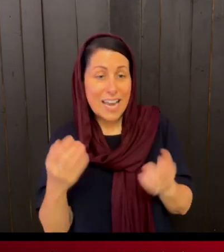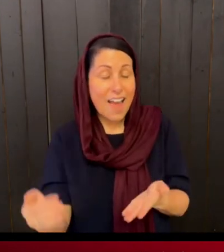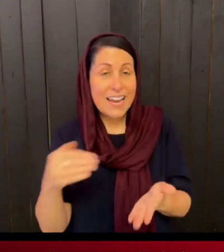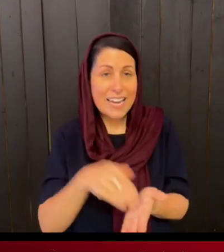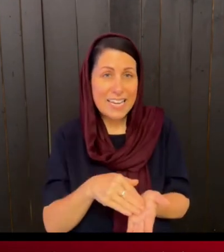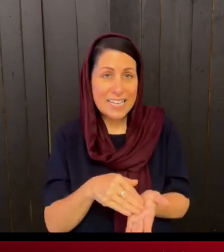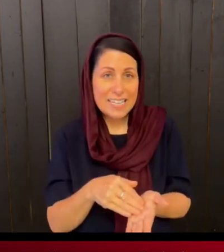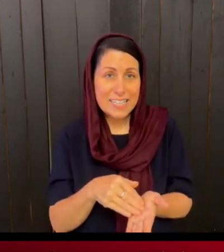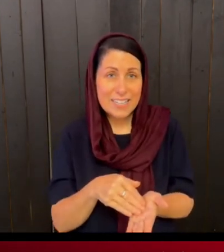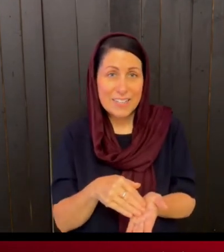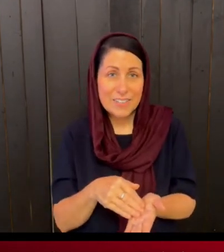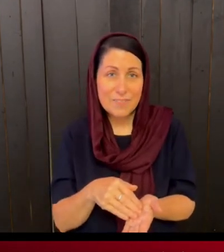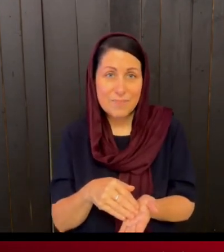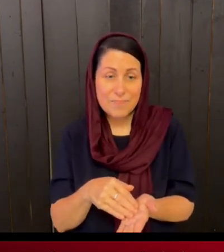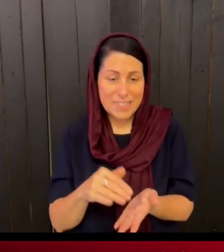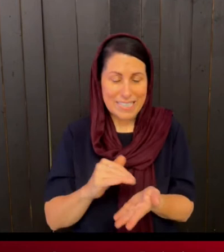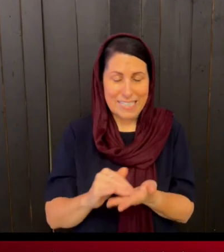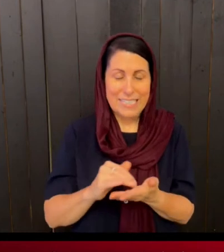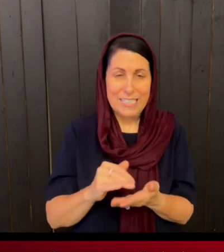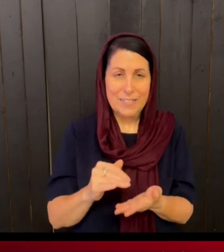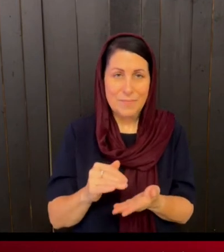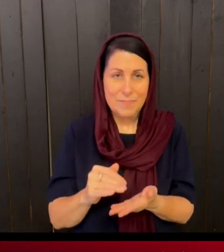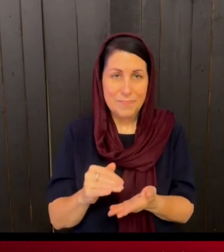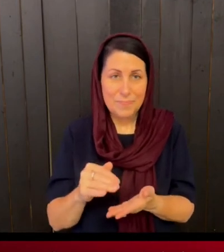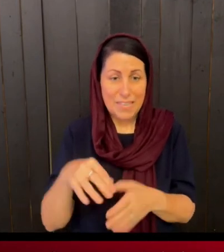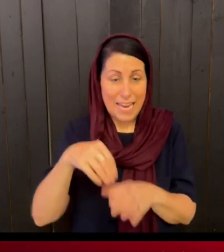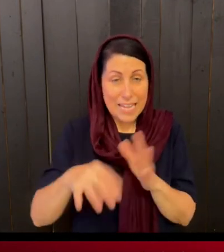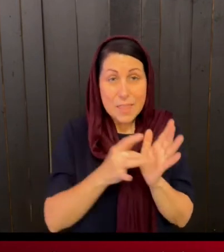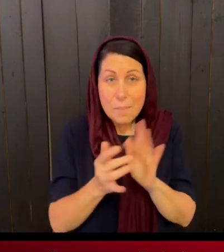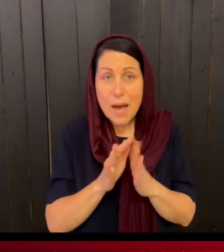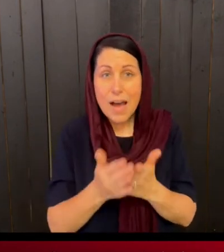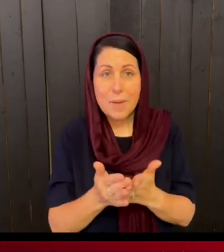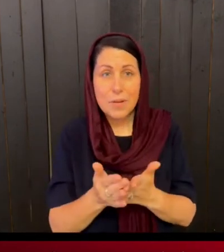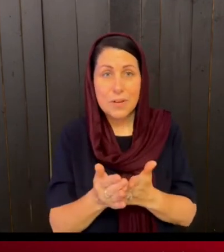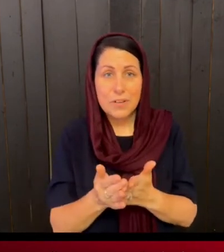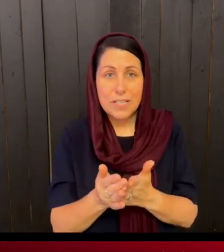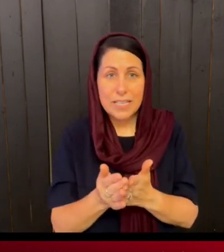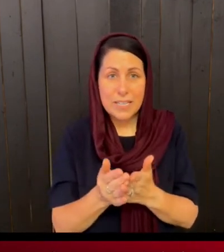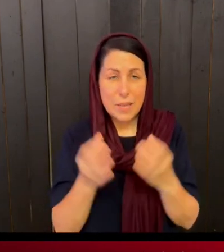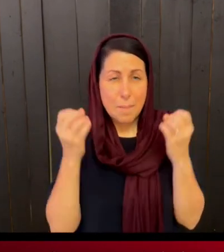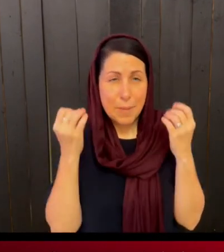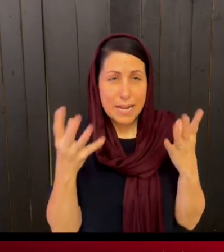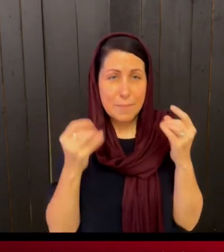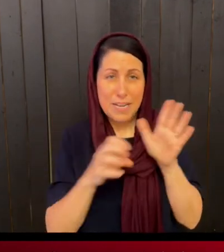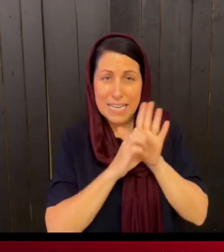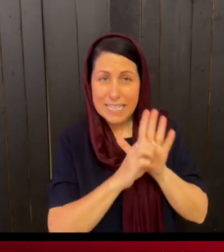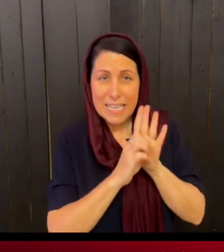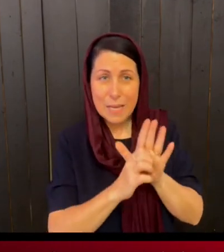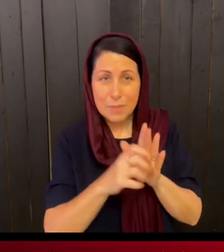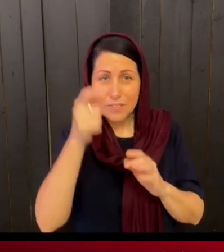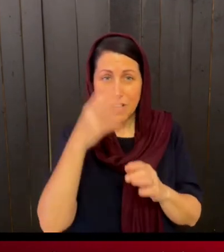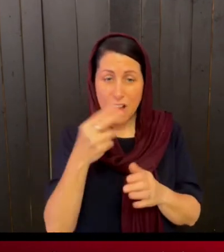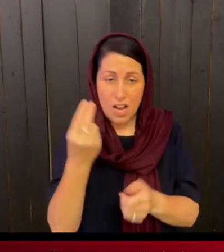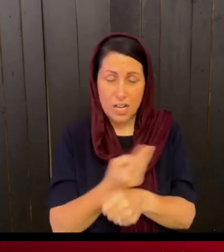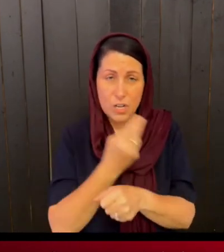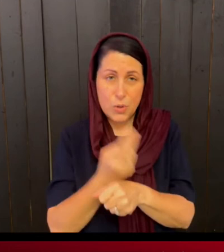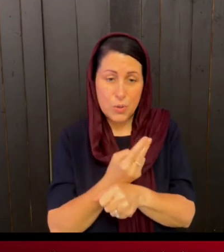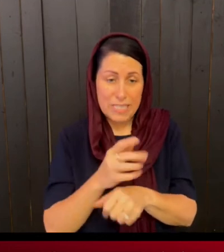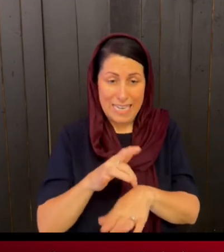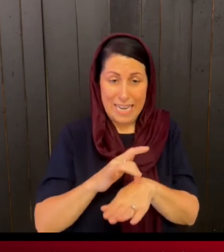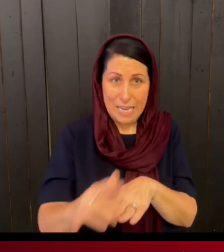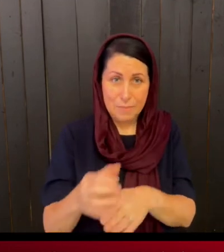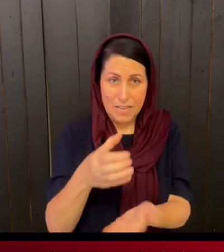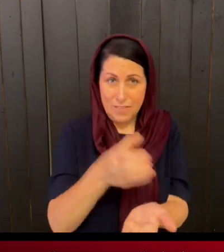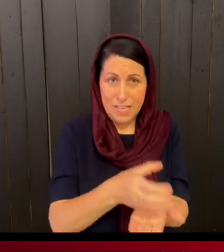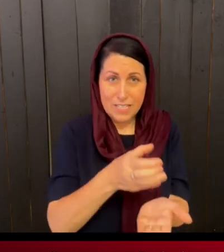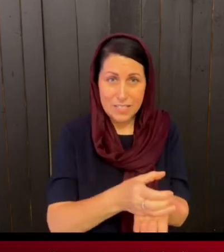there, excuse me, in the Bible there are also many examples of God using empty vessels. And so I'm going to bring a few of